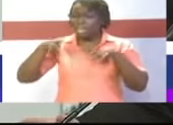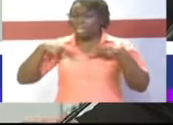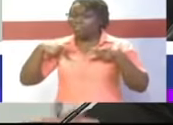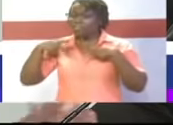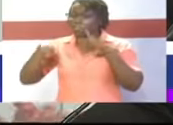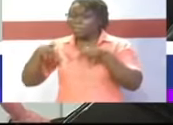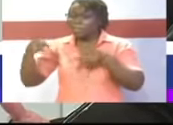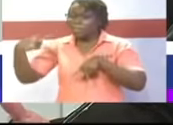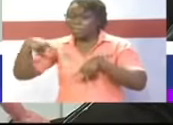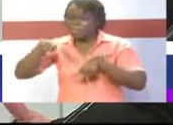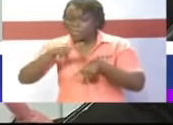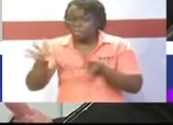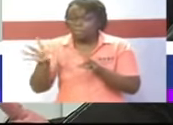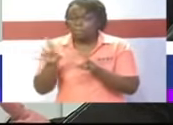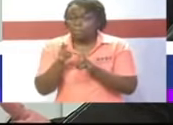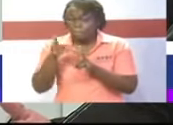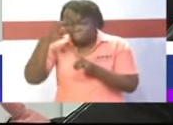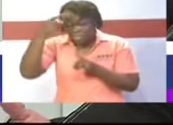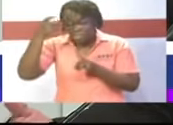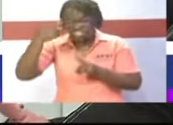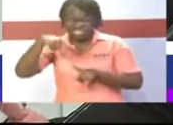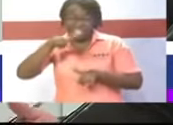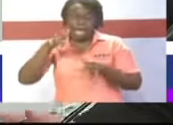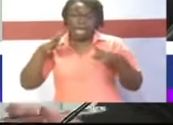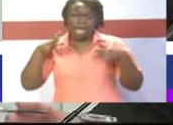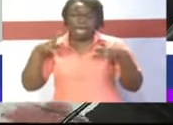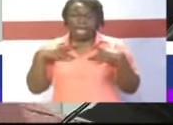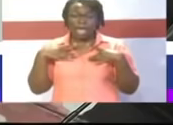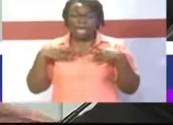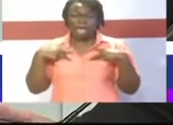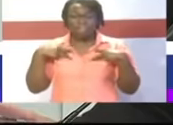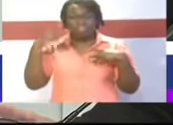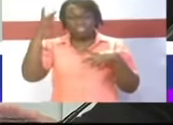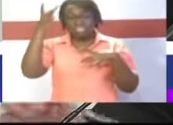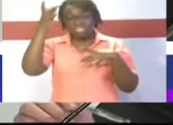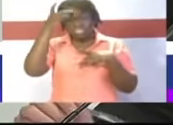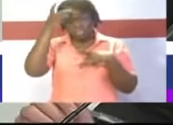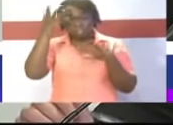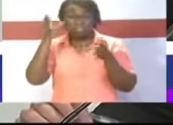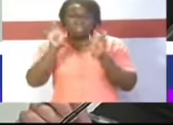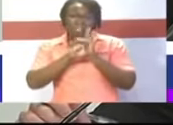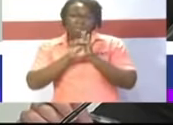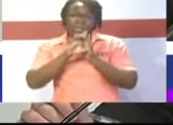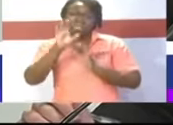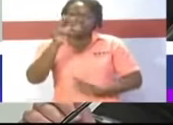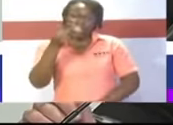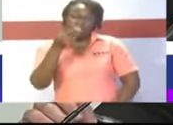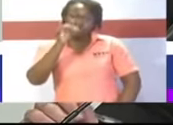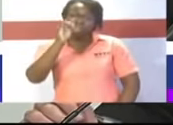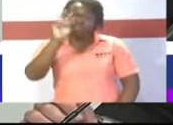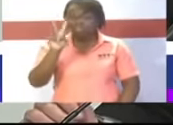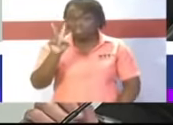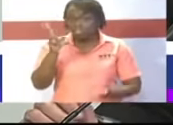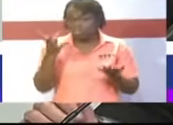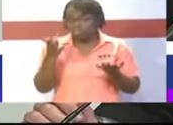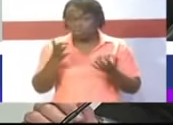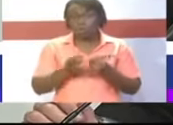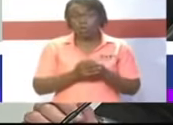it because of illnesses like HIV. HIV licks up your immune system. You also have people